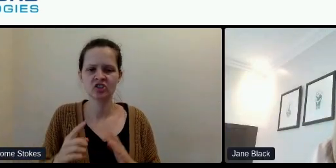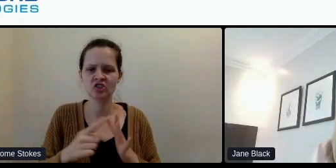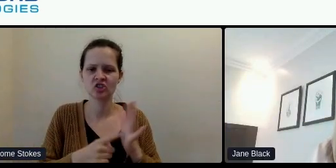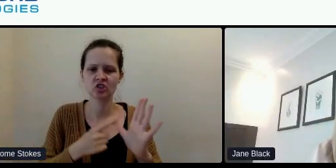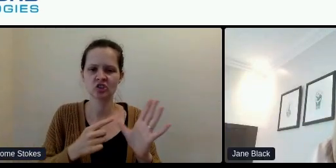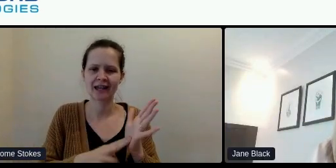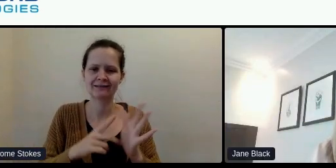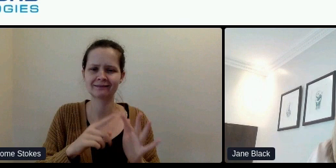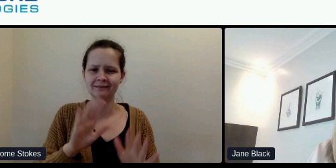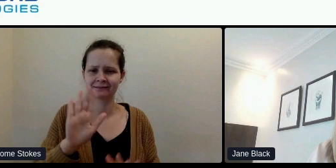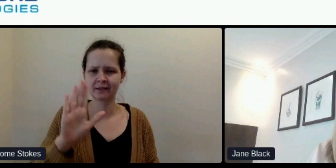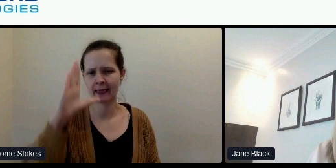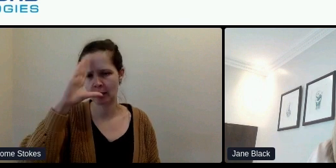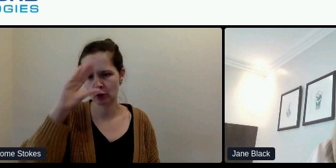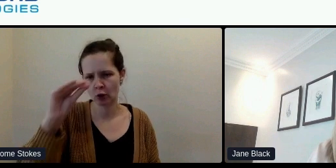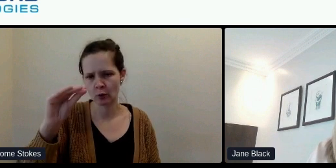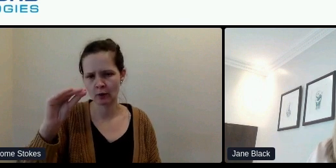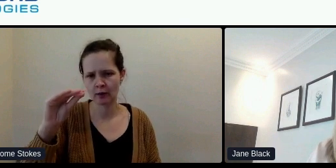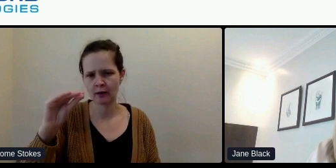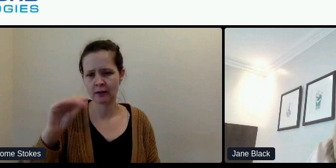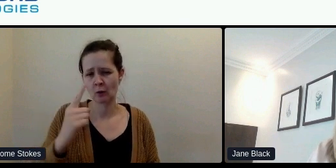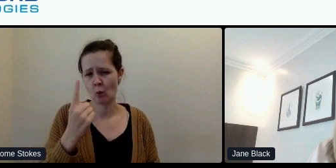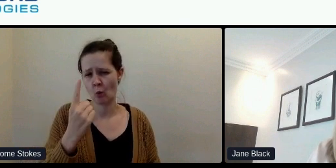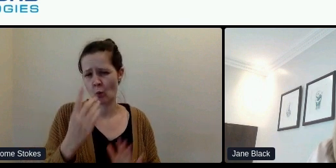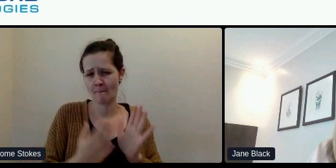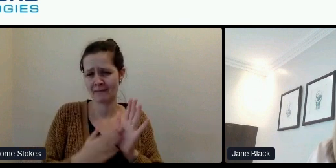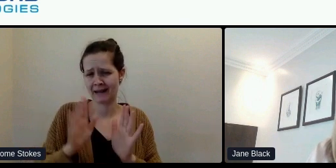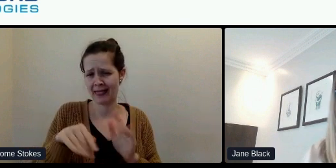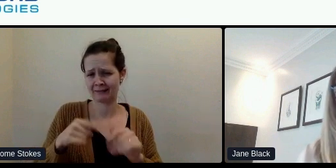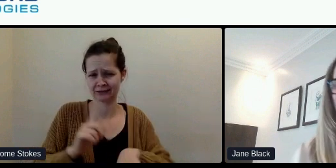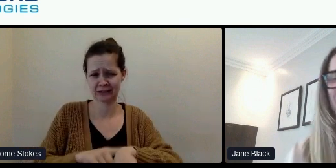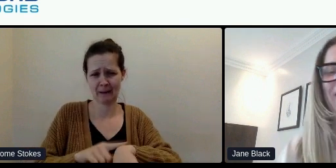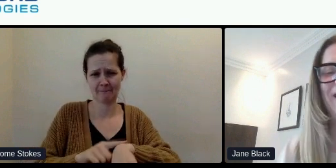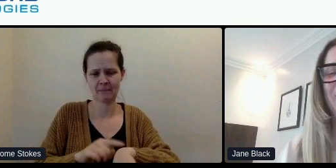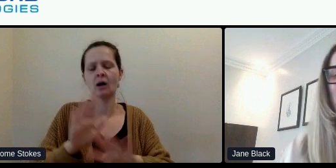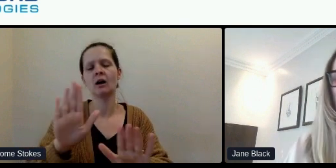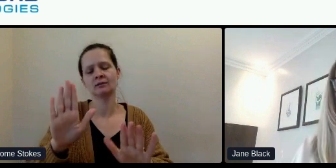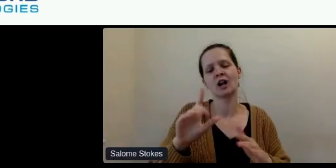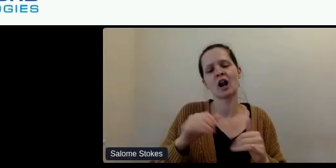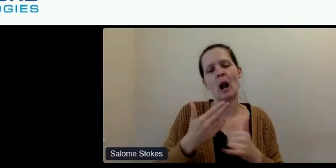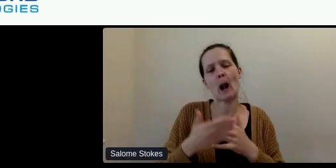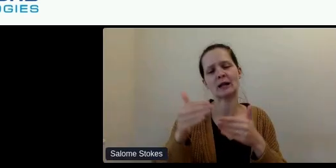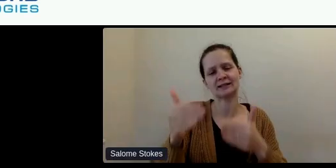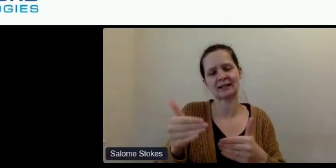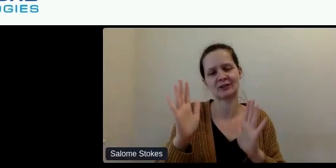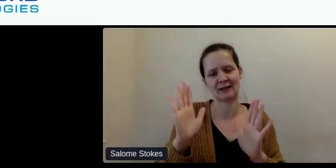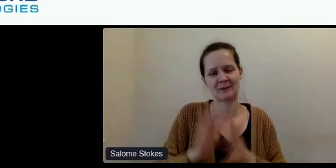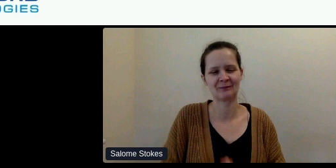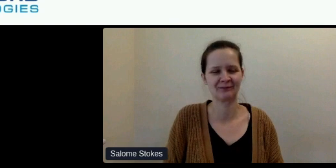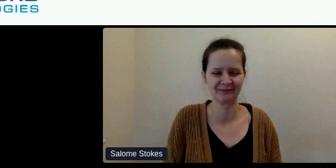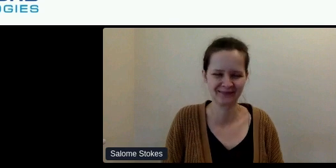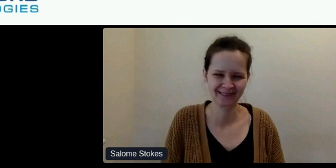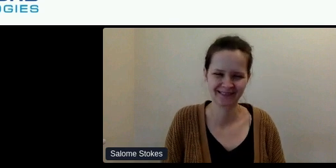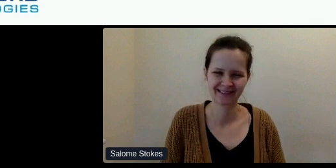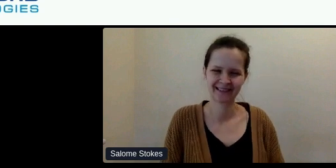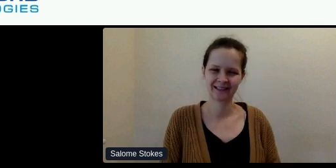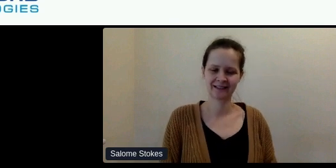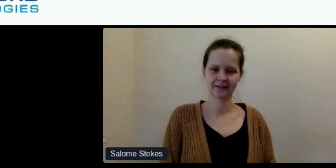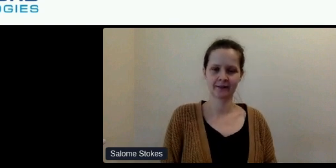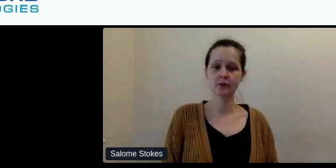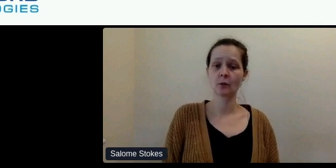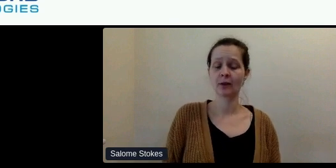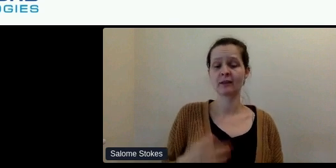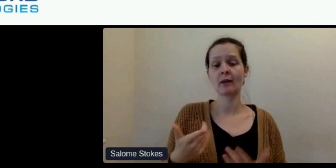sorry, Jane, just to let you know, you've only got about a minute left. It's the last section. Oh, amazing. So this solution can output